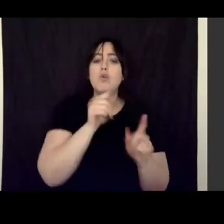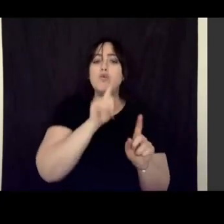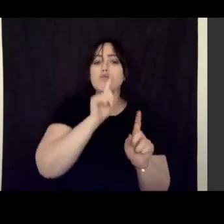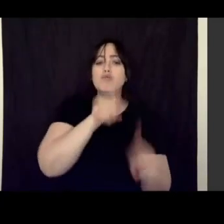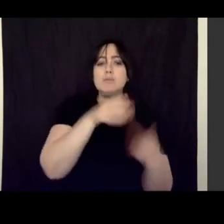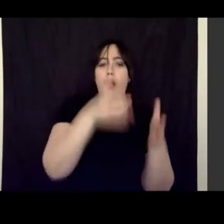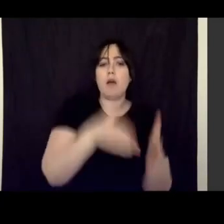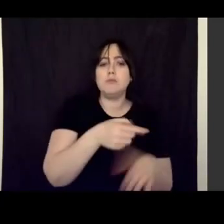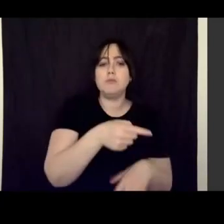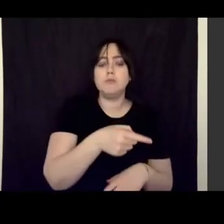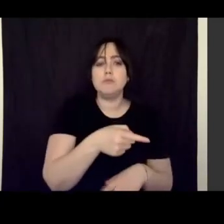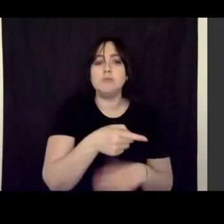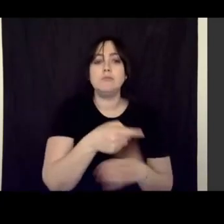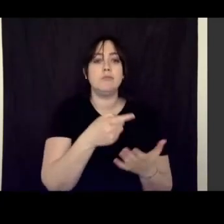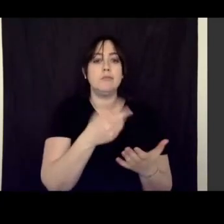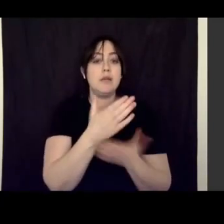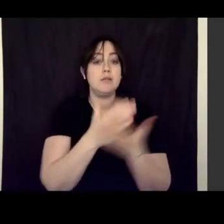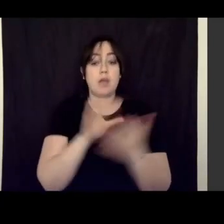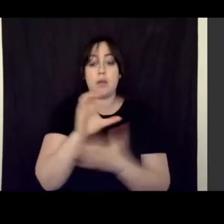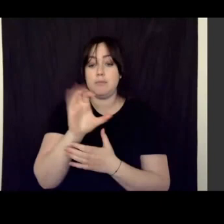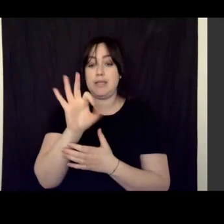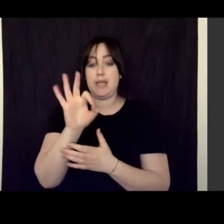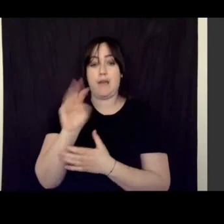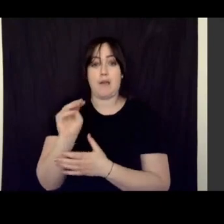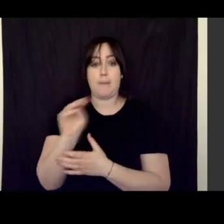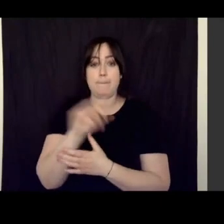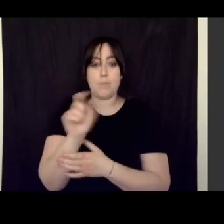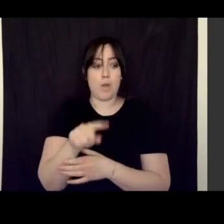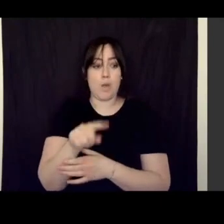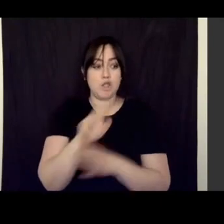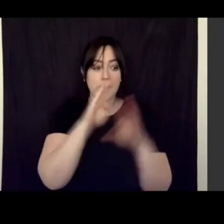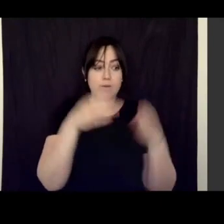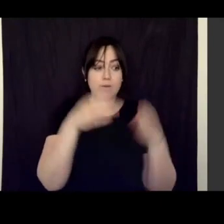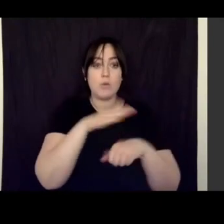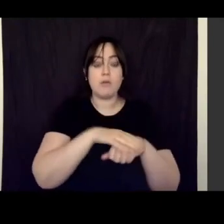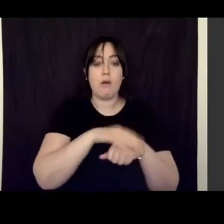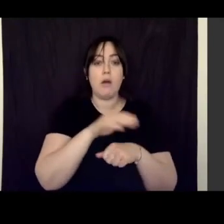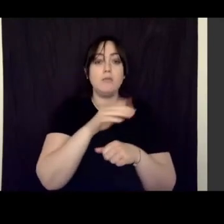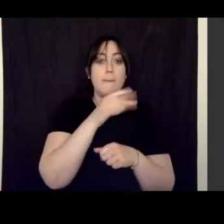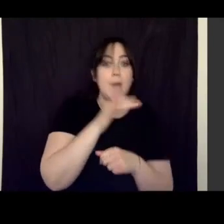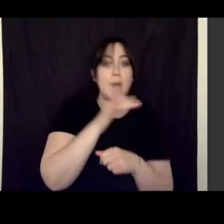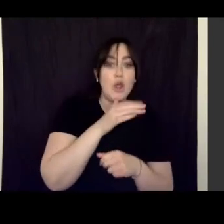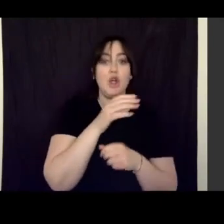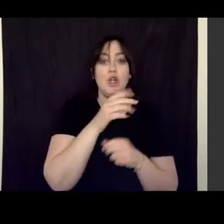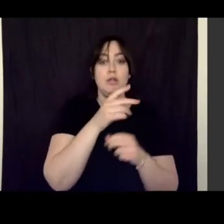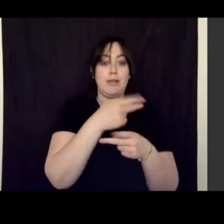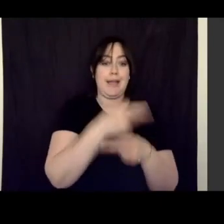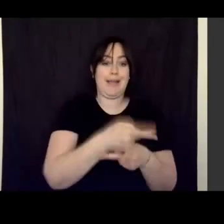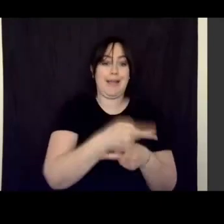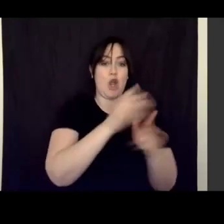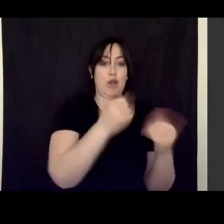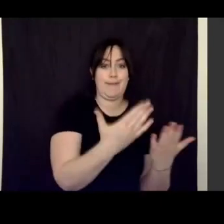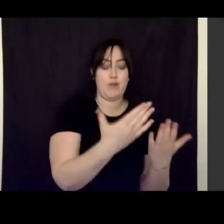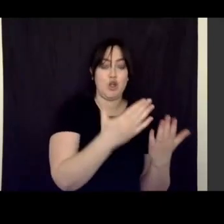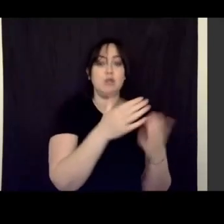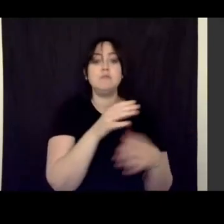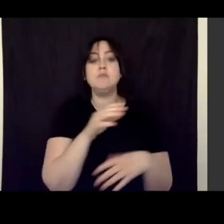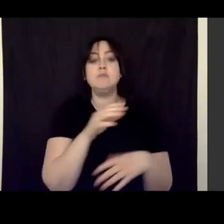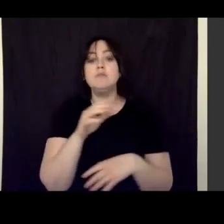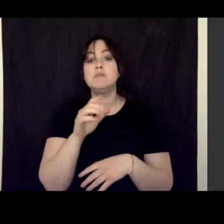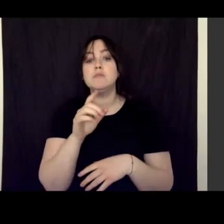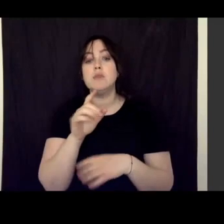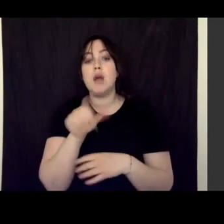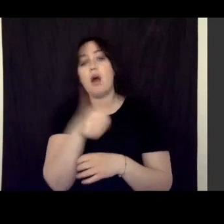like the CFM, are geared towards having a mother or caregiver as a respondent, whereas the CFM TV is geared more towards